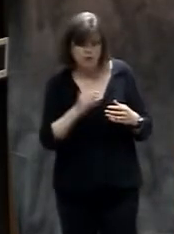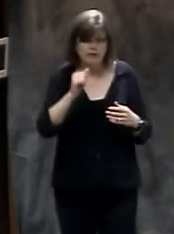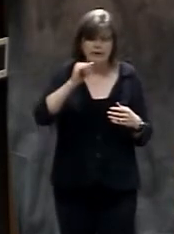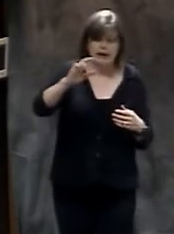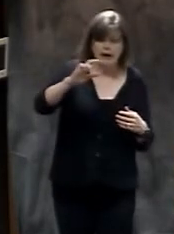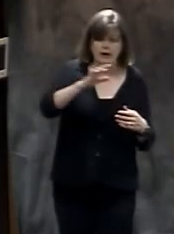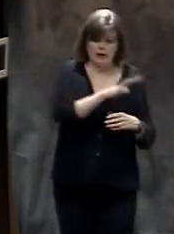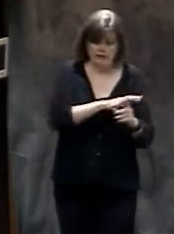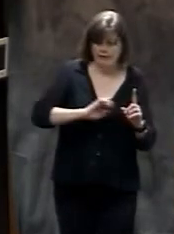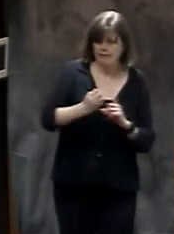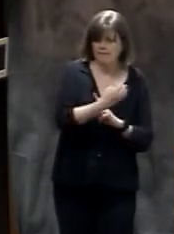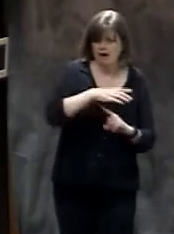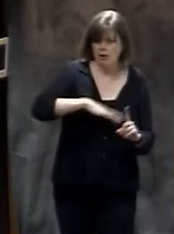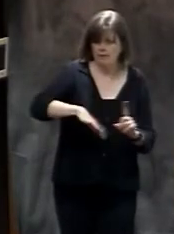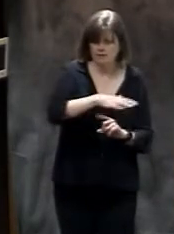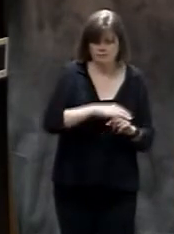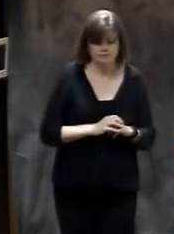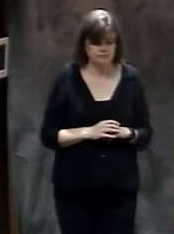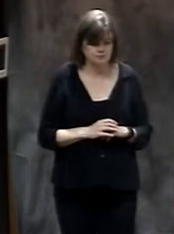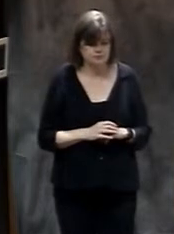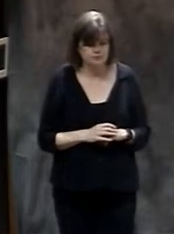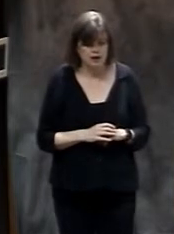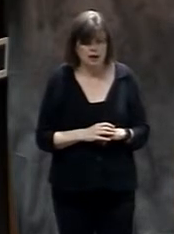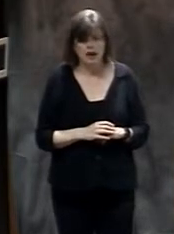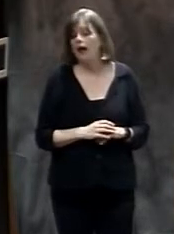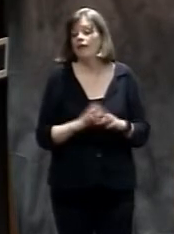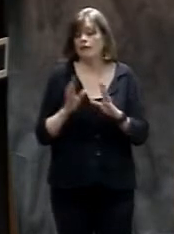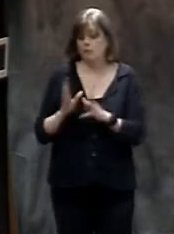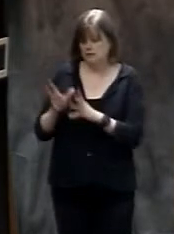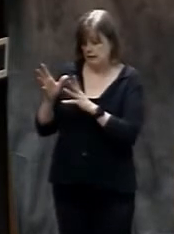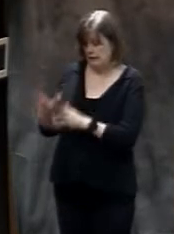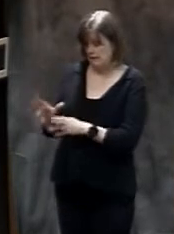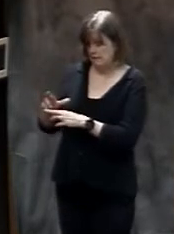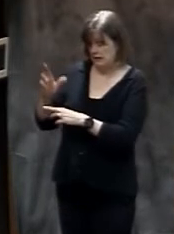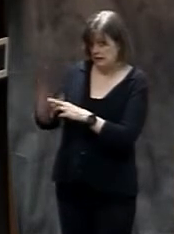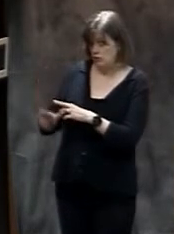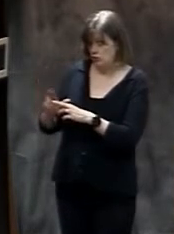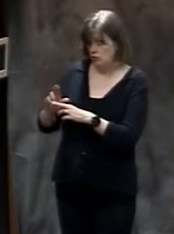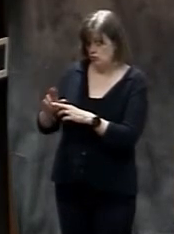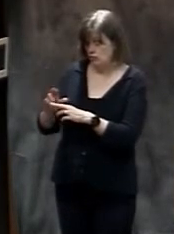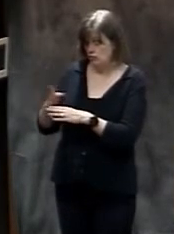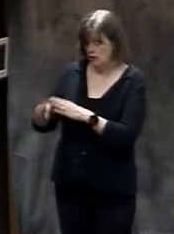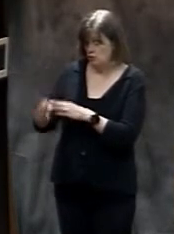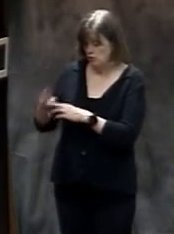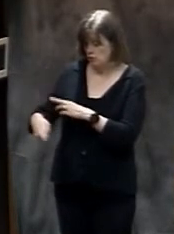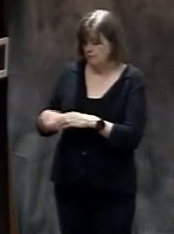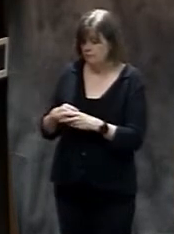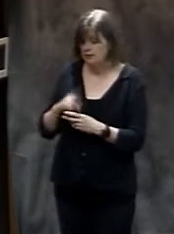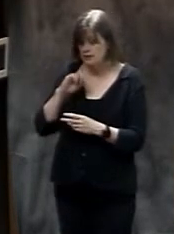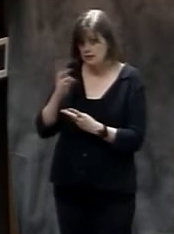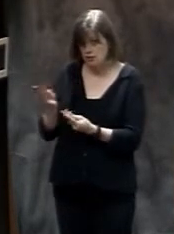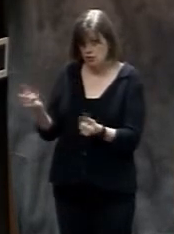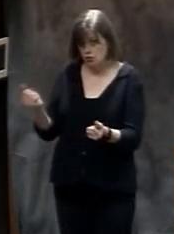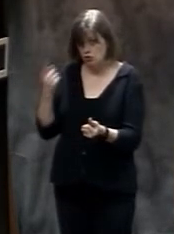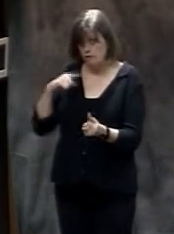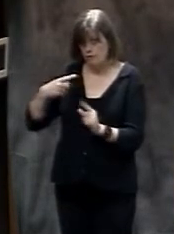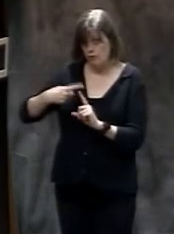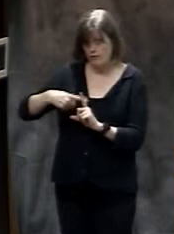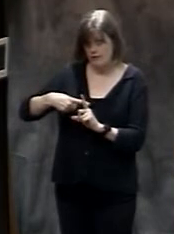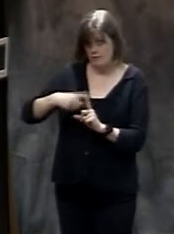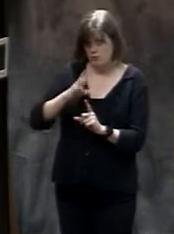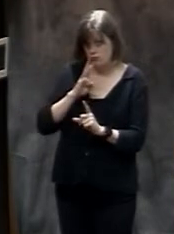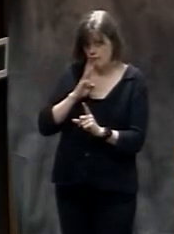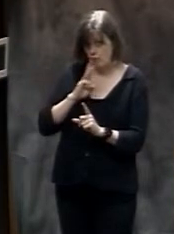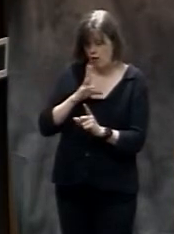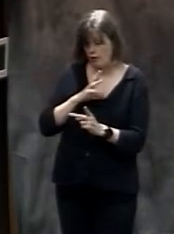And then the residual of that equation, or the end result of that, is the solution for the temperature of the water